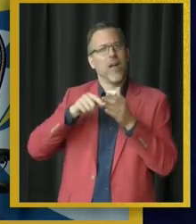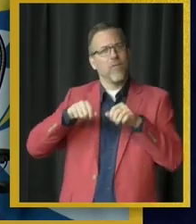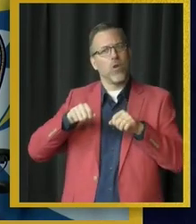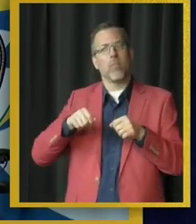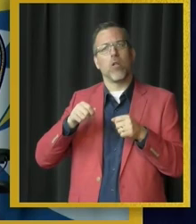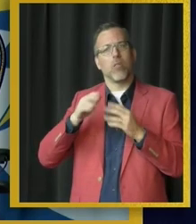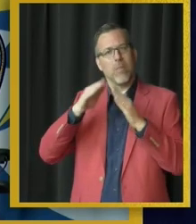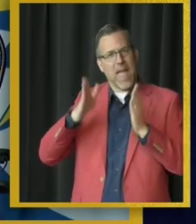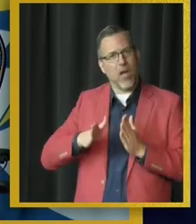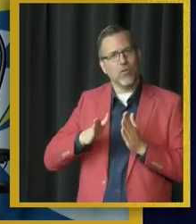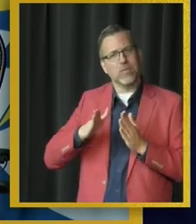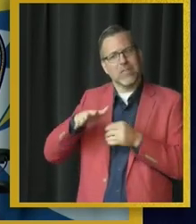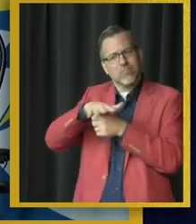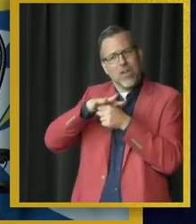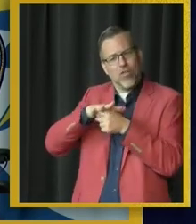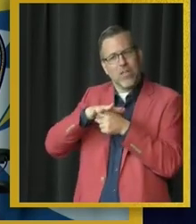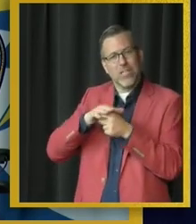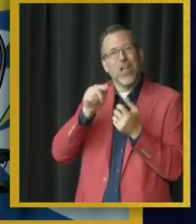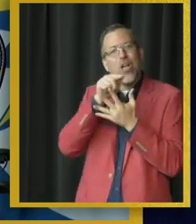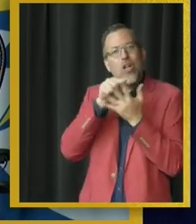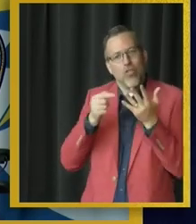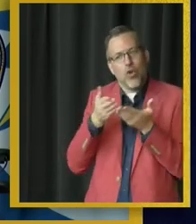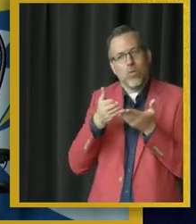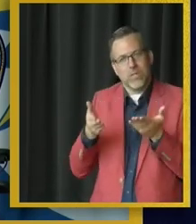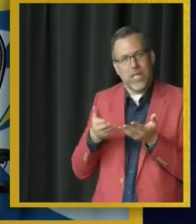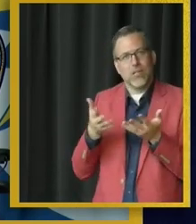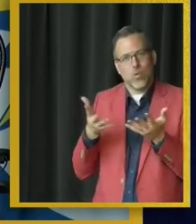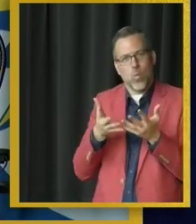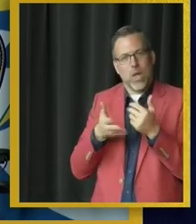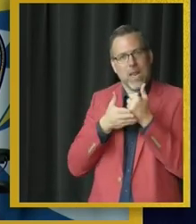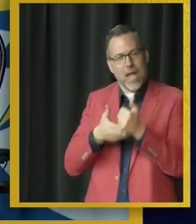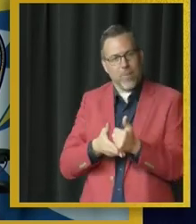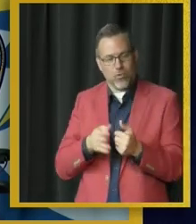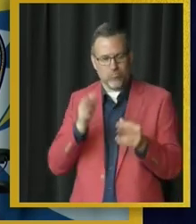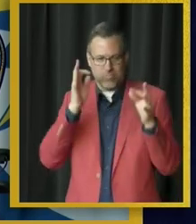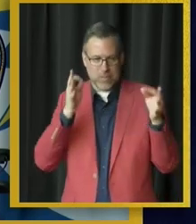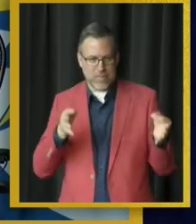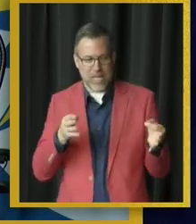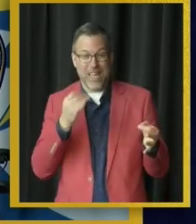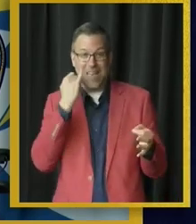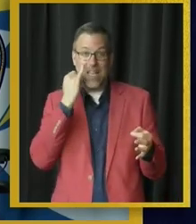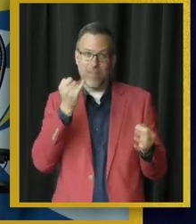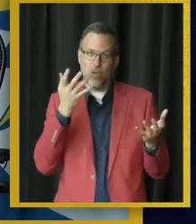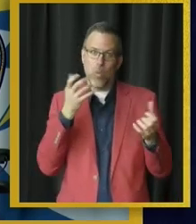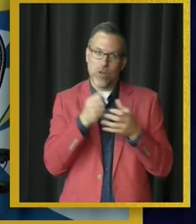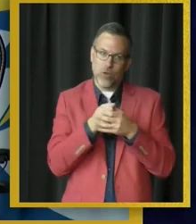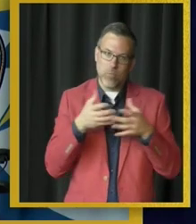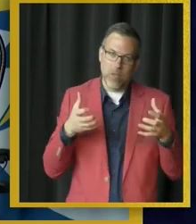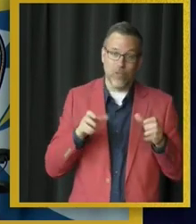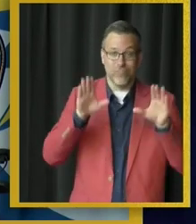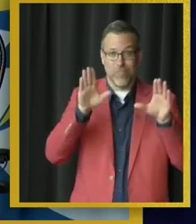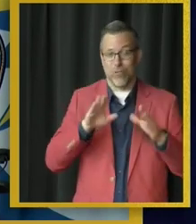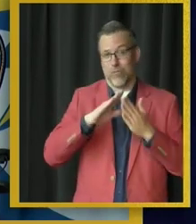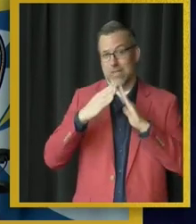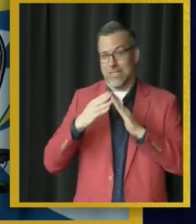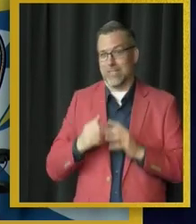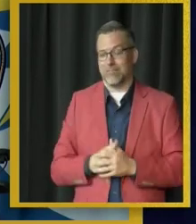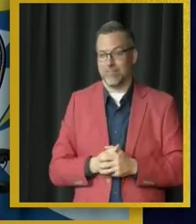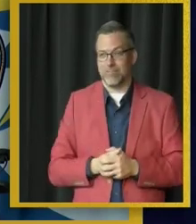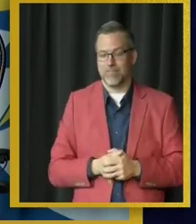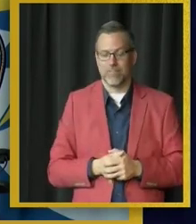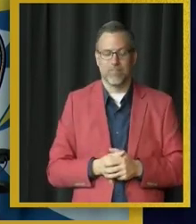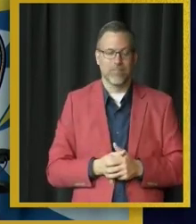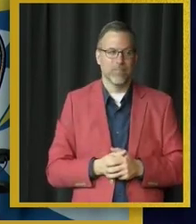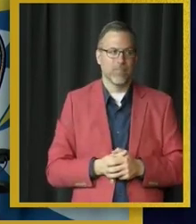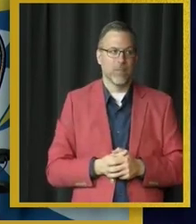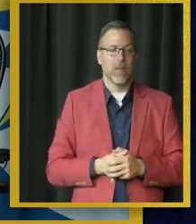created. These are the kind of metrics you measure if you're building a great city. Now,